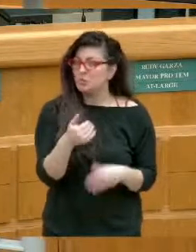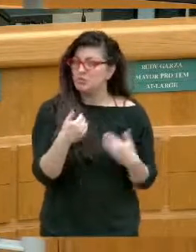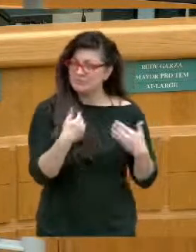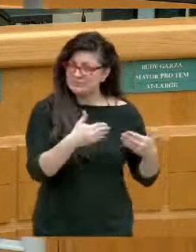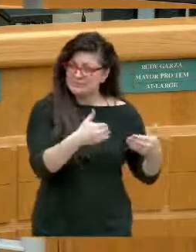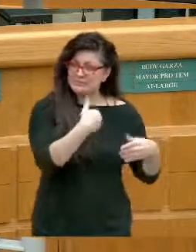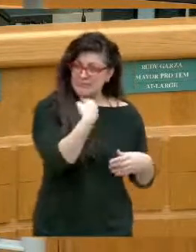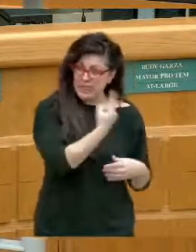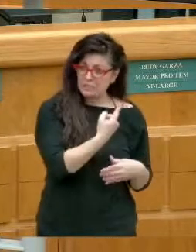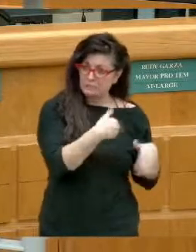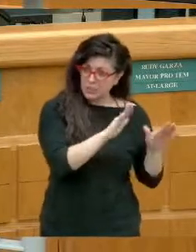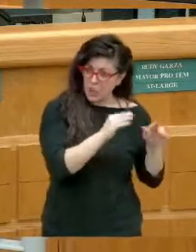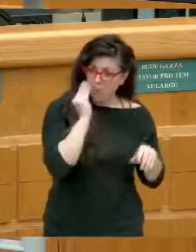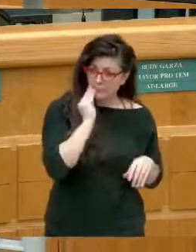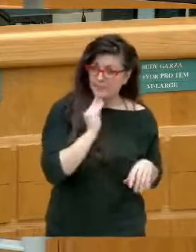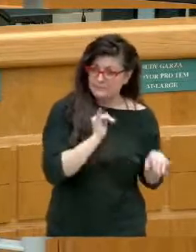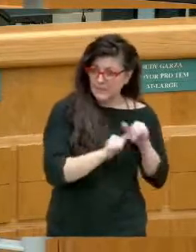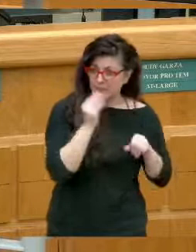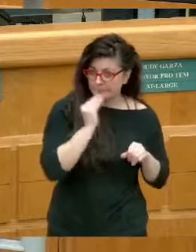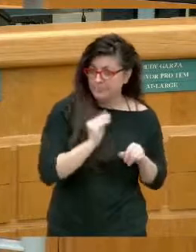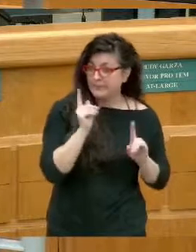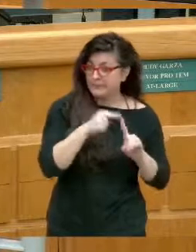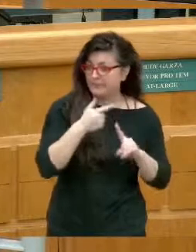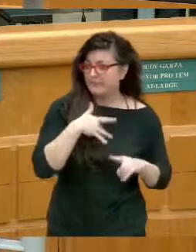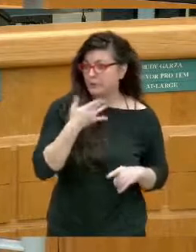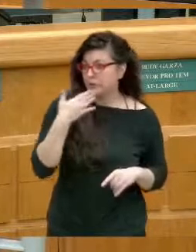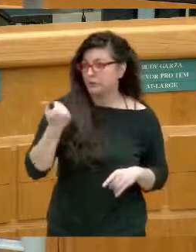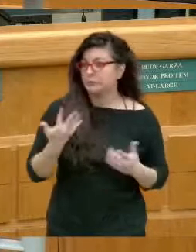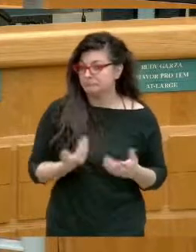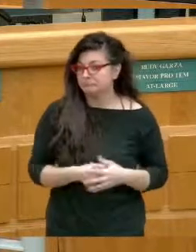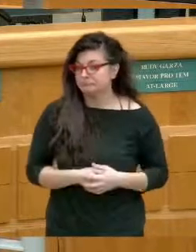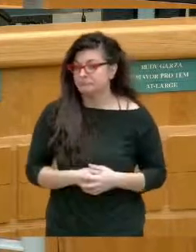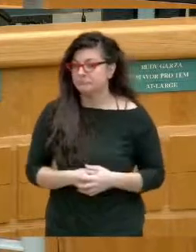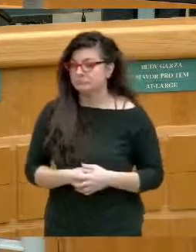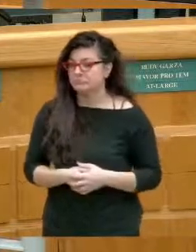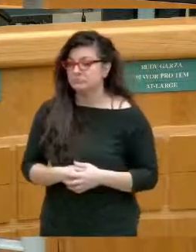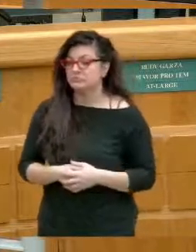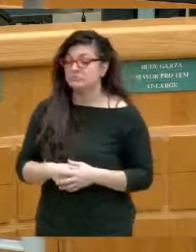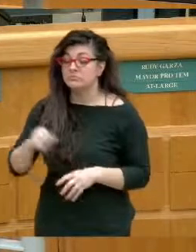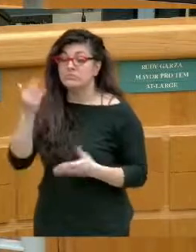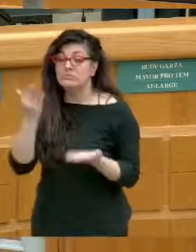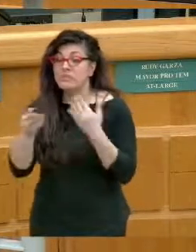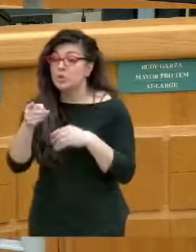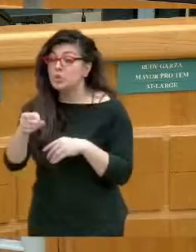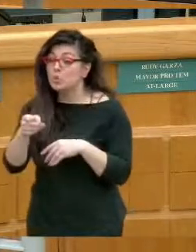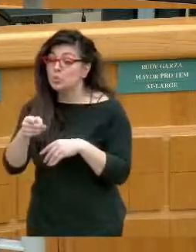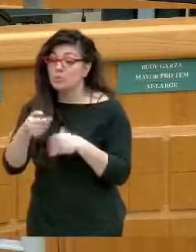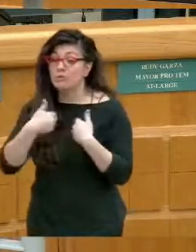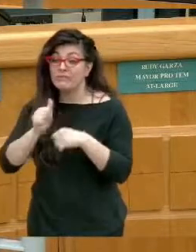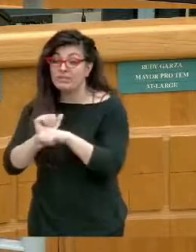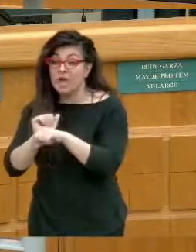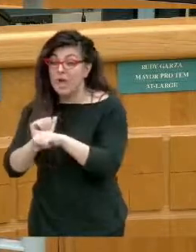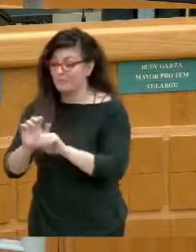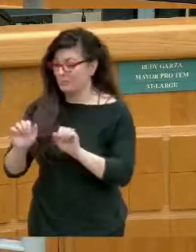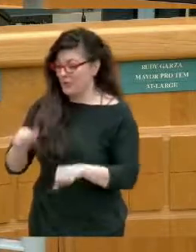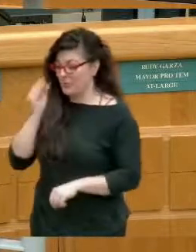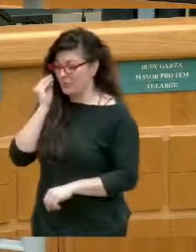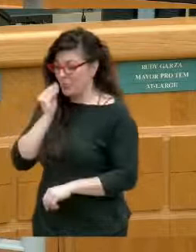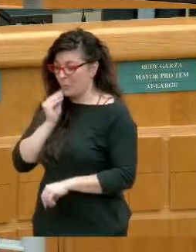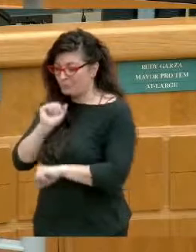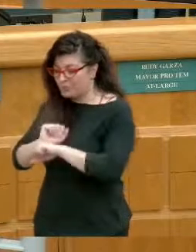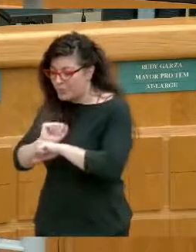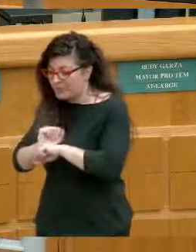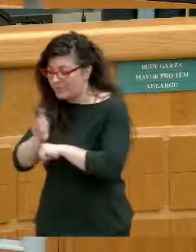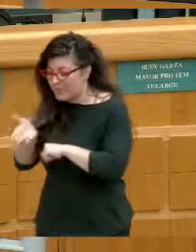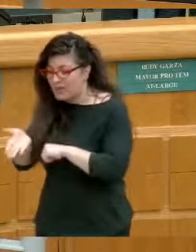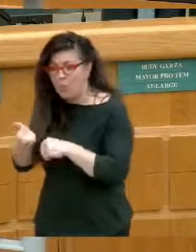might be there in the system. Stay at home if you can. If you have a job that allows you to stay at home, stay at home. If